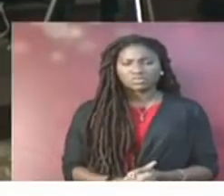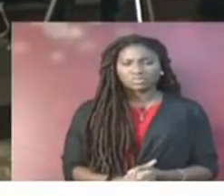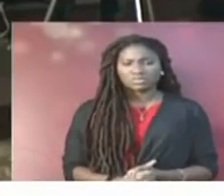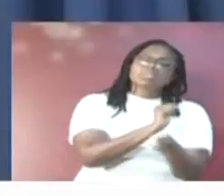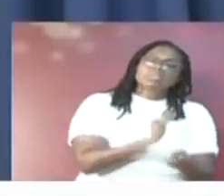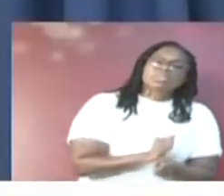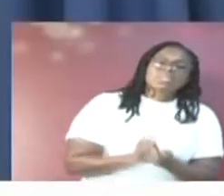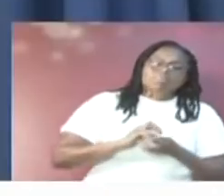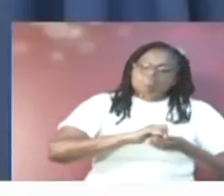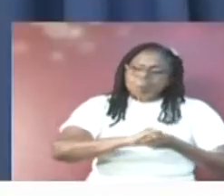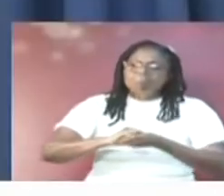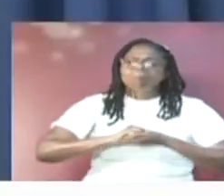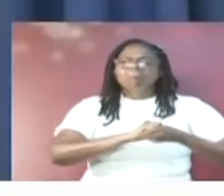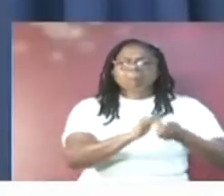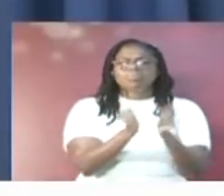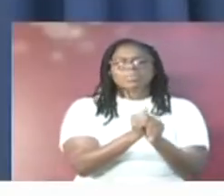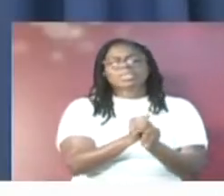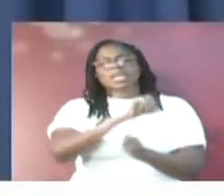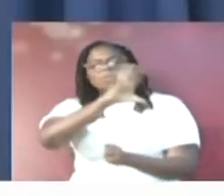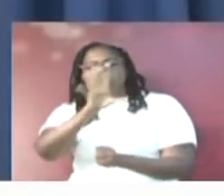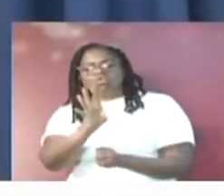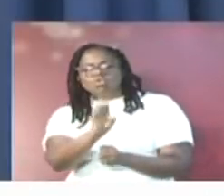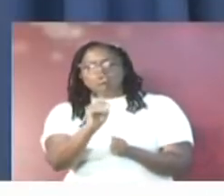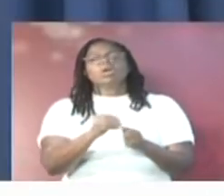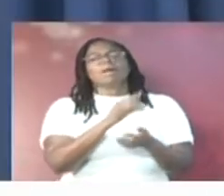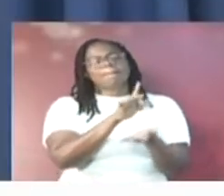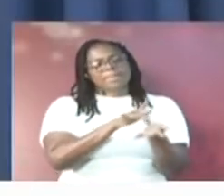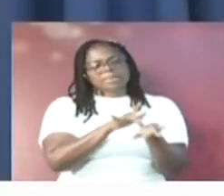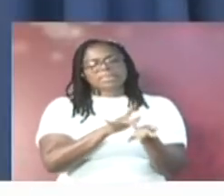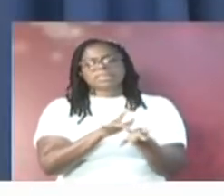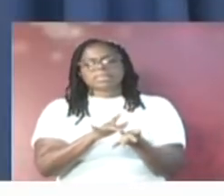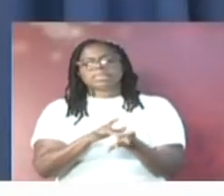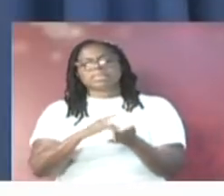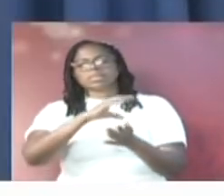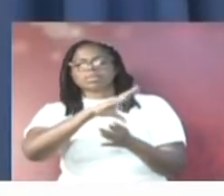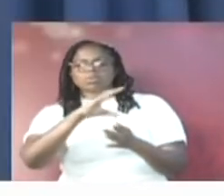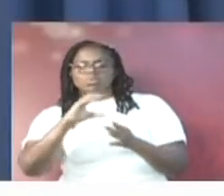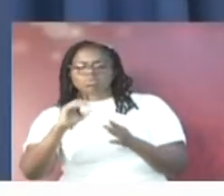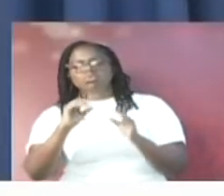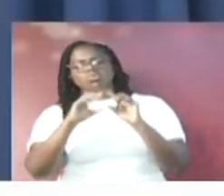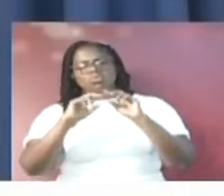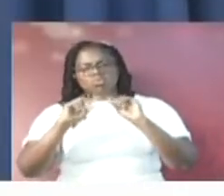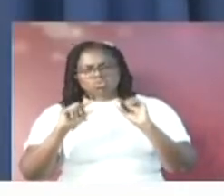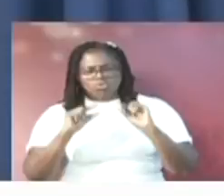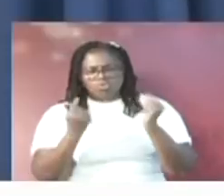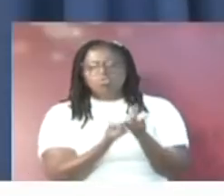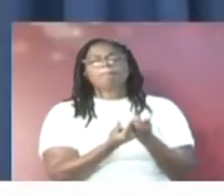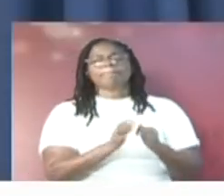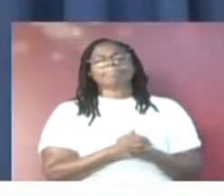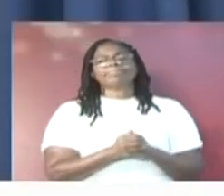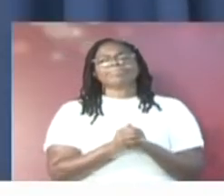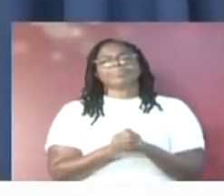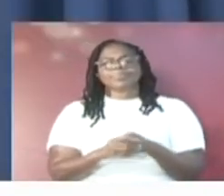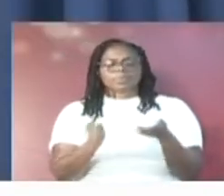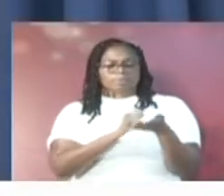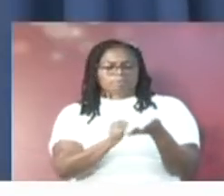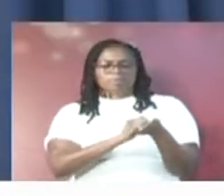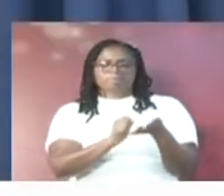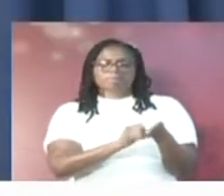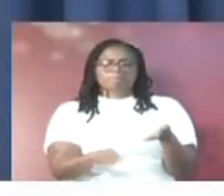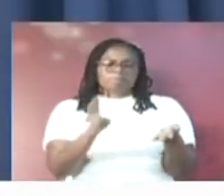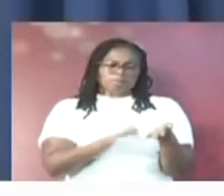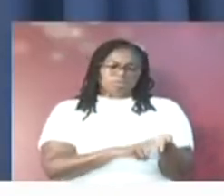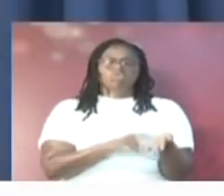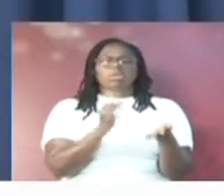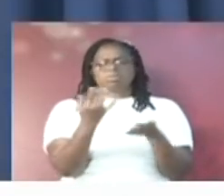could actually. So, they have indicated they're in the process of drawing up their sales contracts, but no